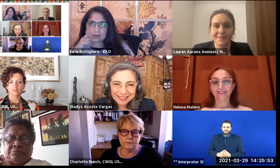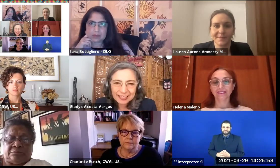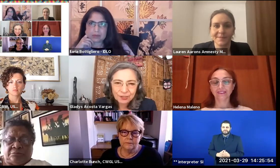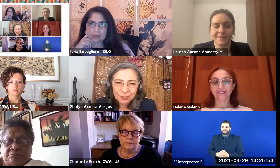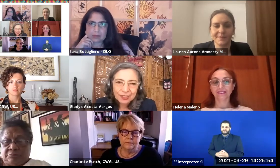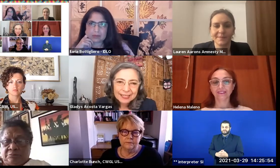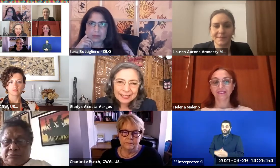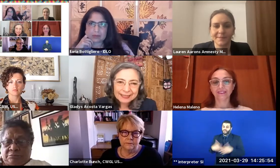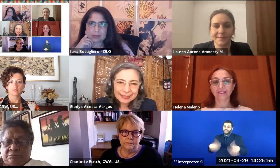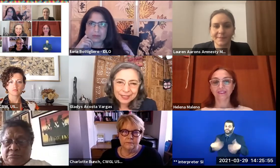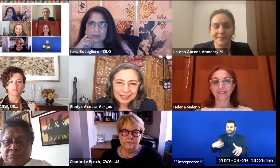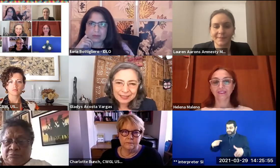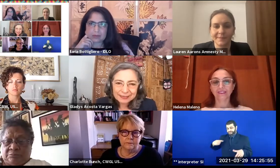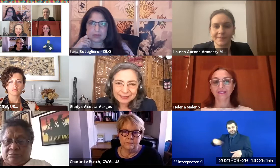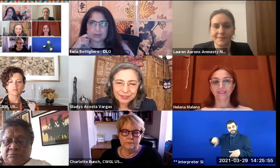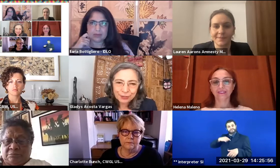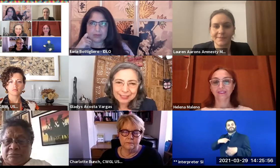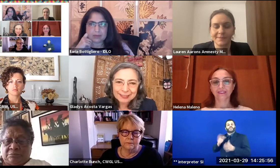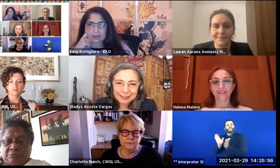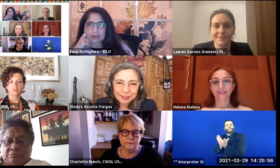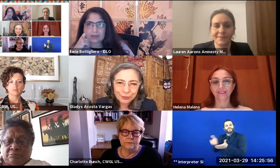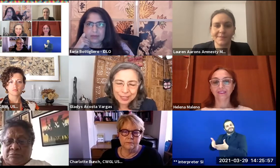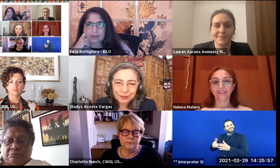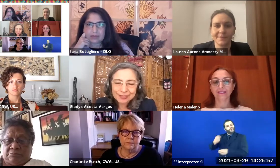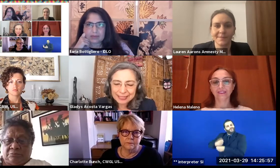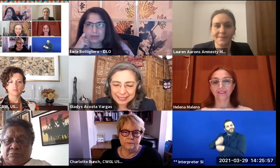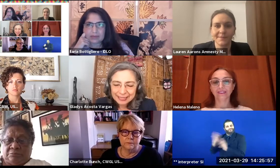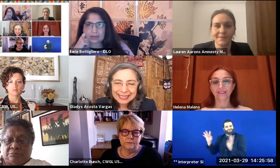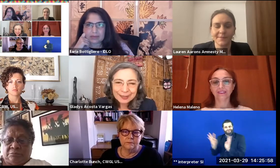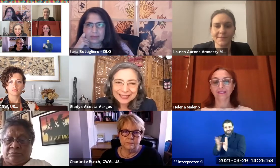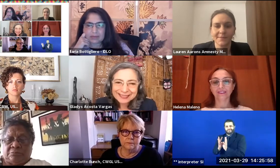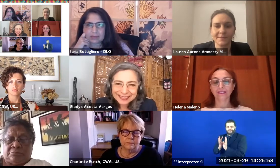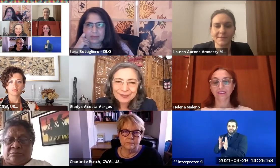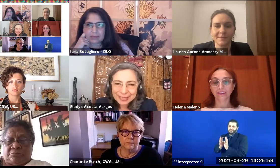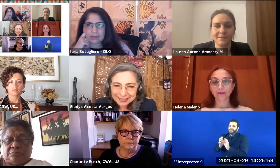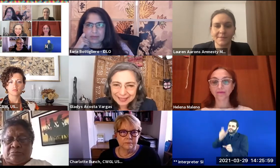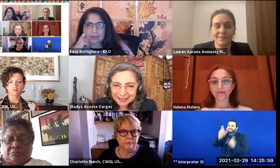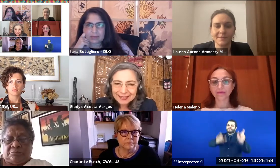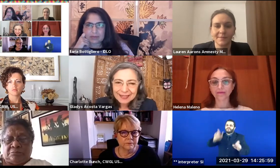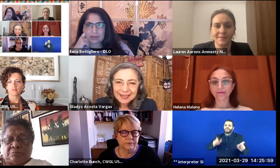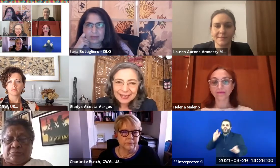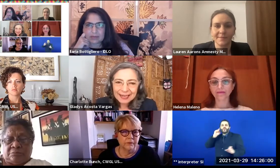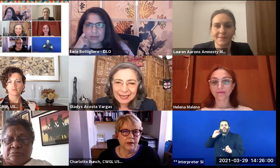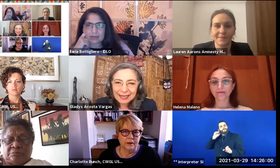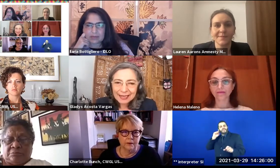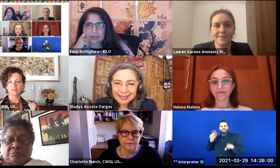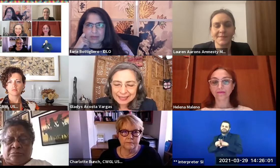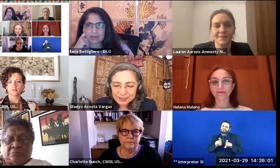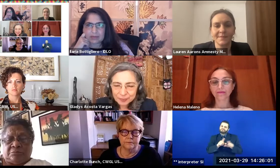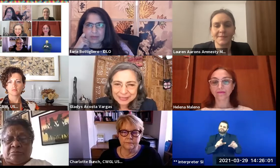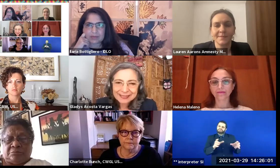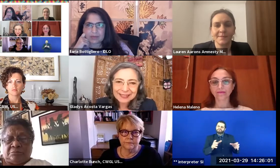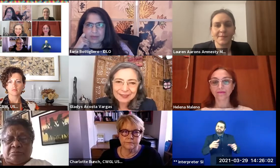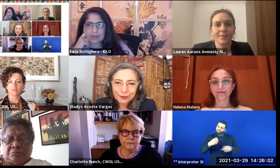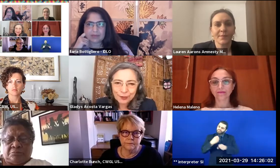muy en serio el tema de las defensoras de derechos humanos y quisiera invitar a